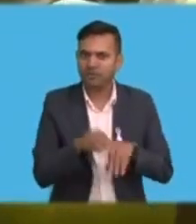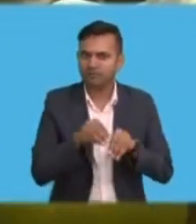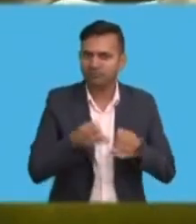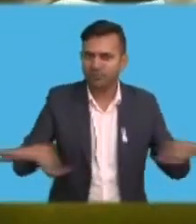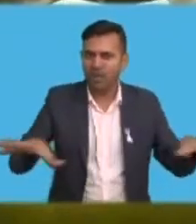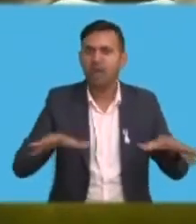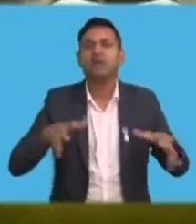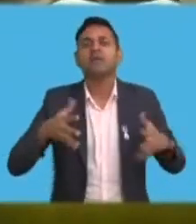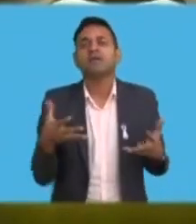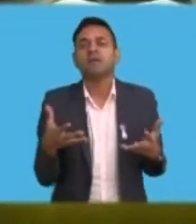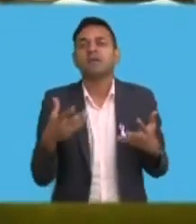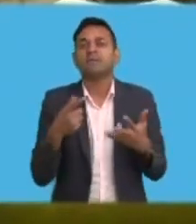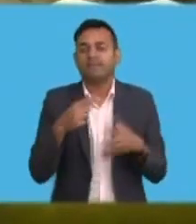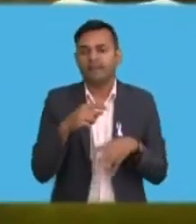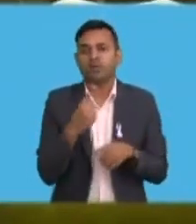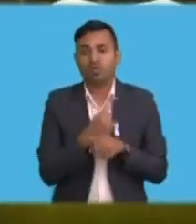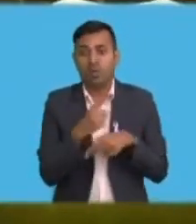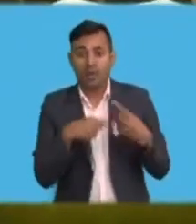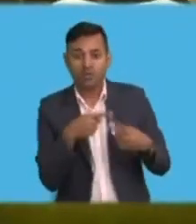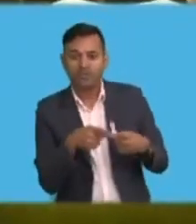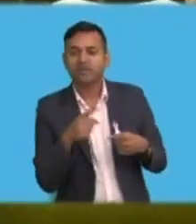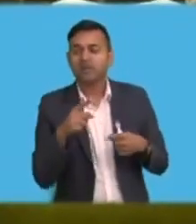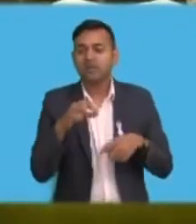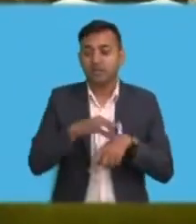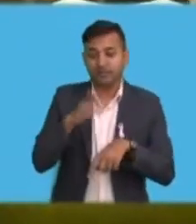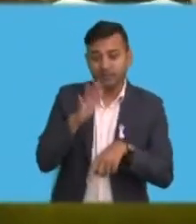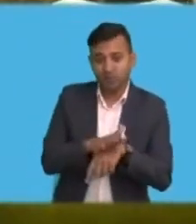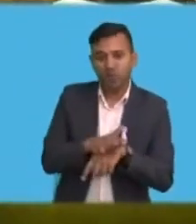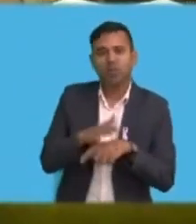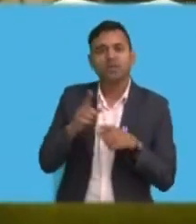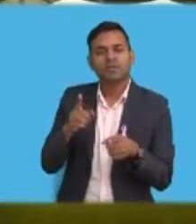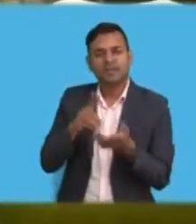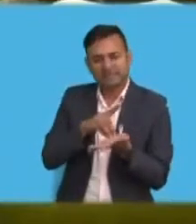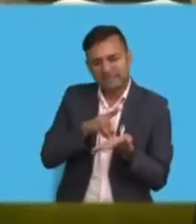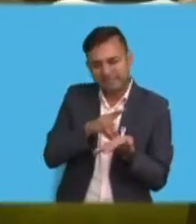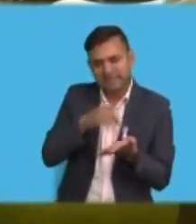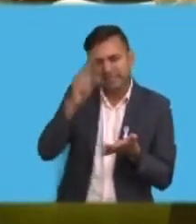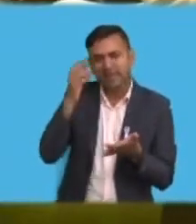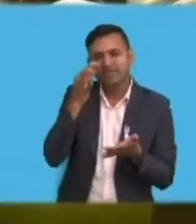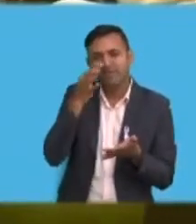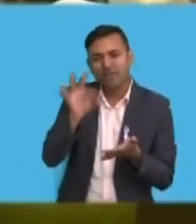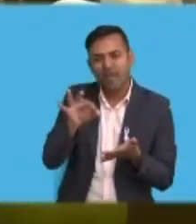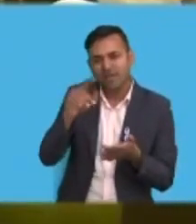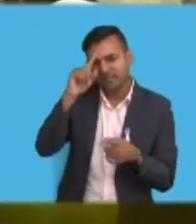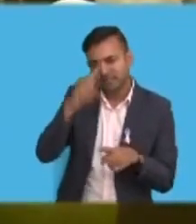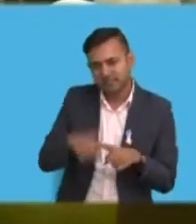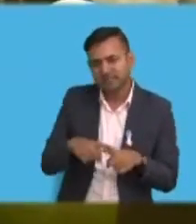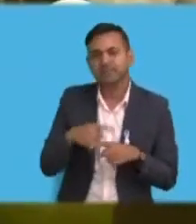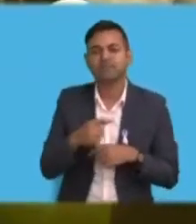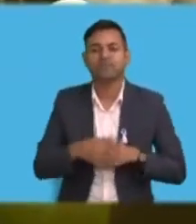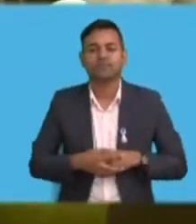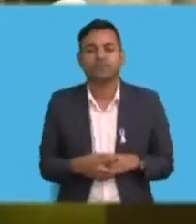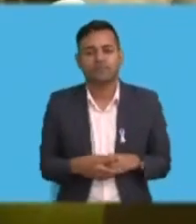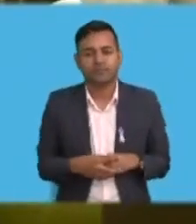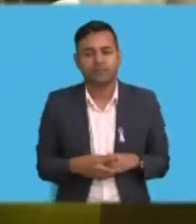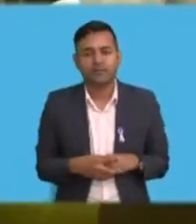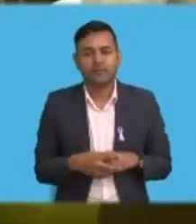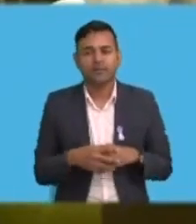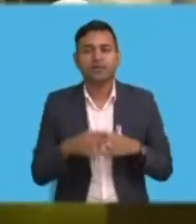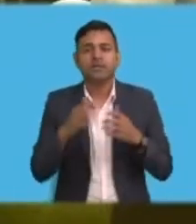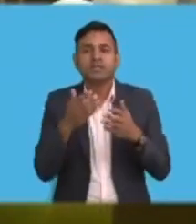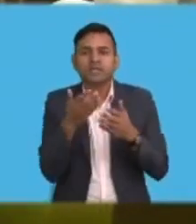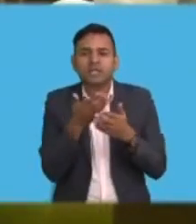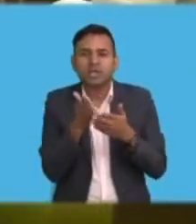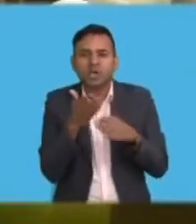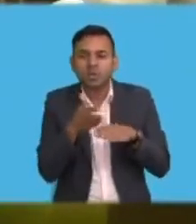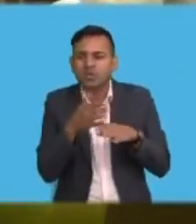chikungunya is again another milestone achievement for our country. Wolbachia is a natural occurring bacteria found in many insects, and if